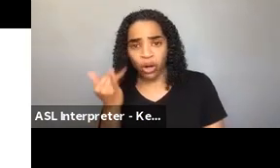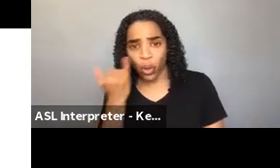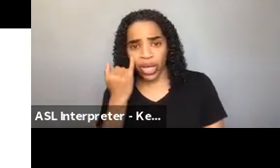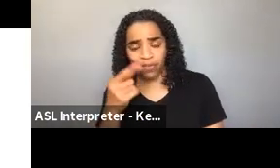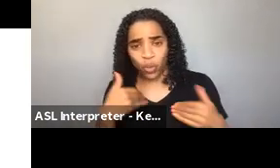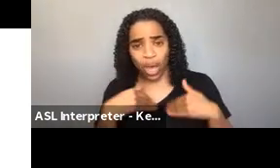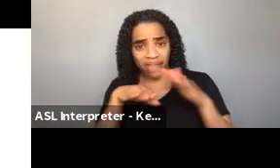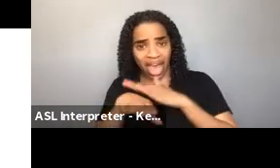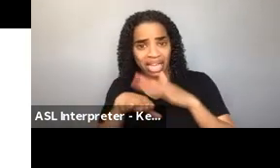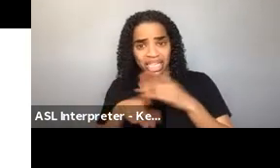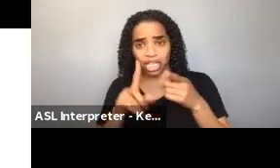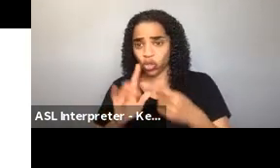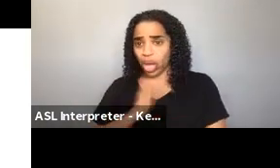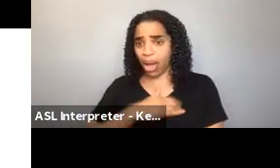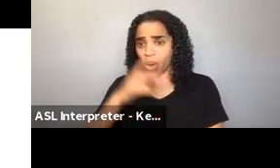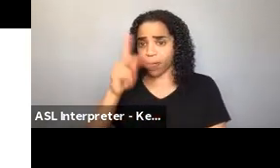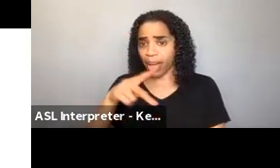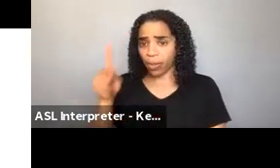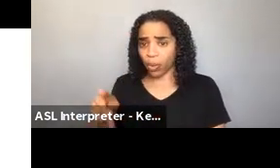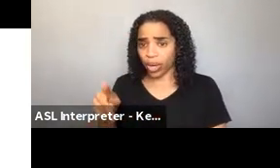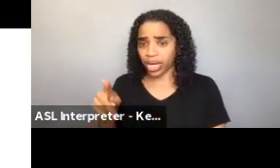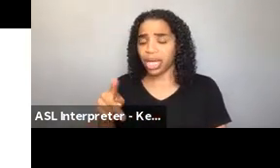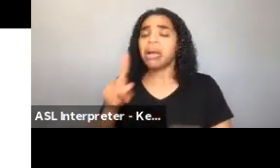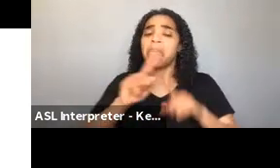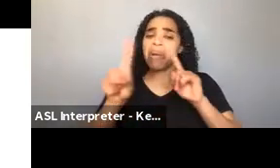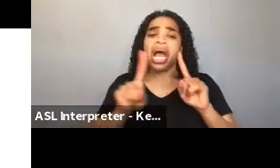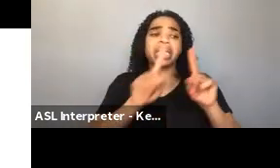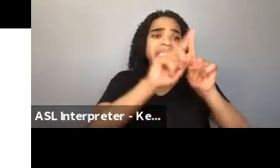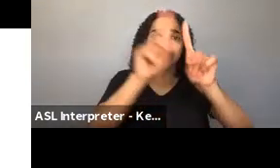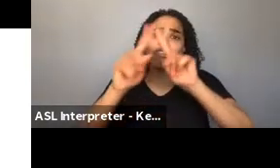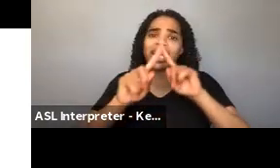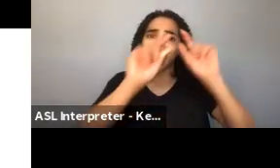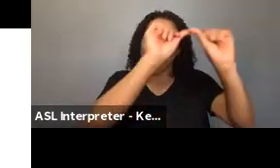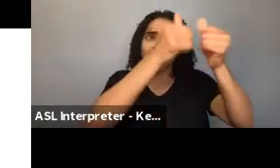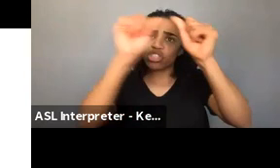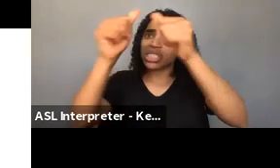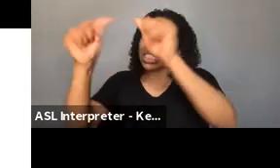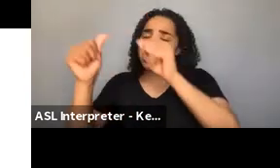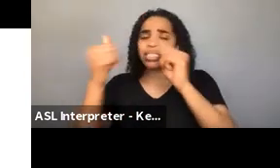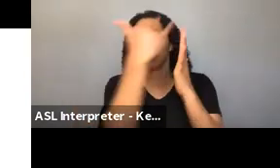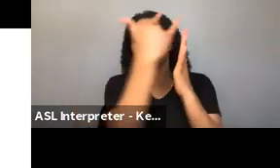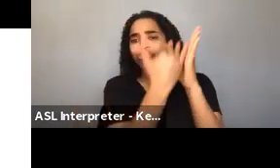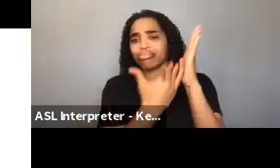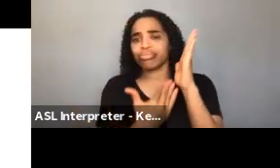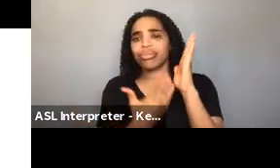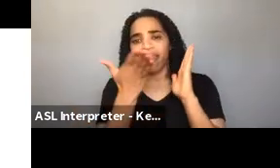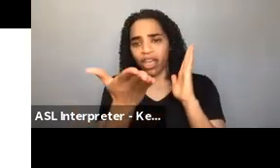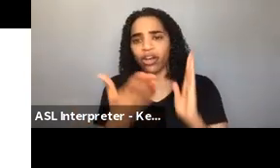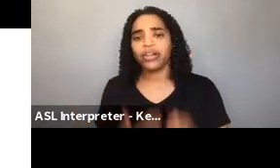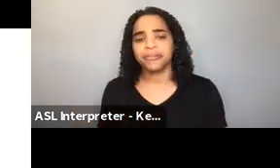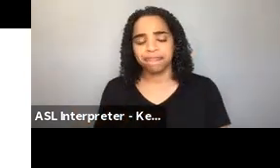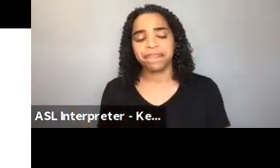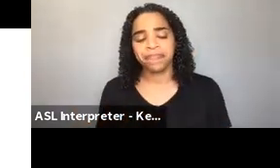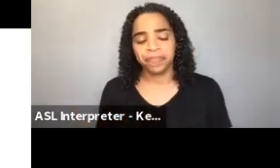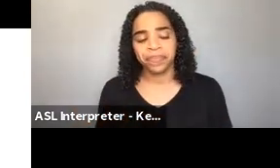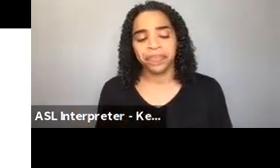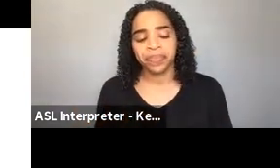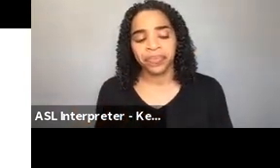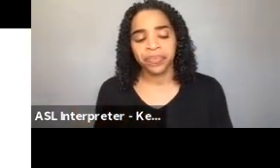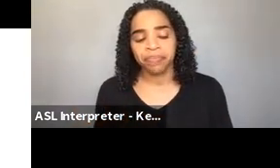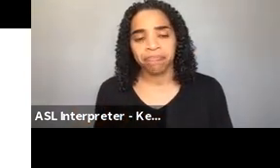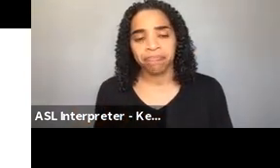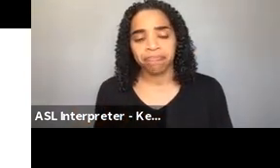PowerPoint, but all the contacts of all the different agencies are listed there. And then I would like